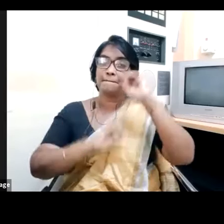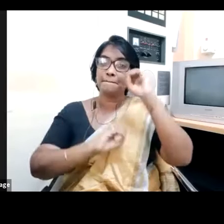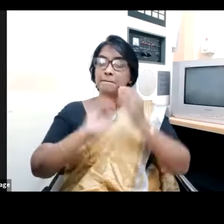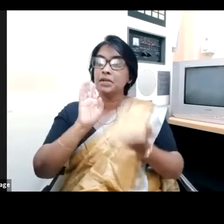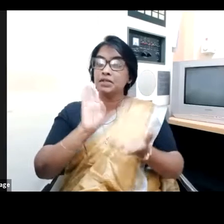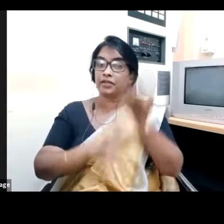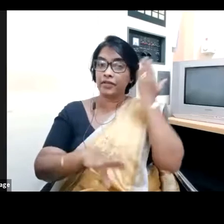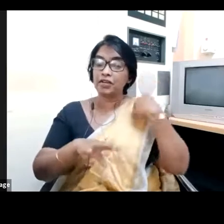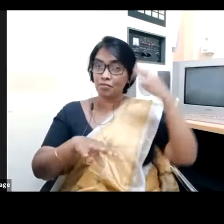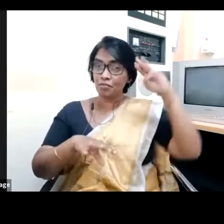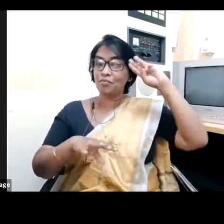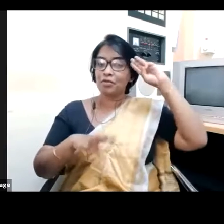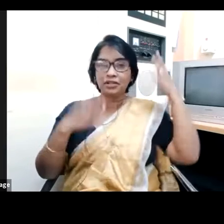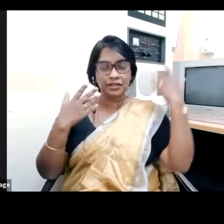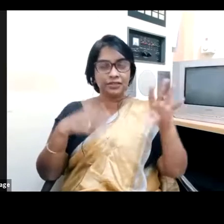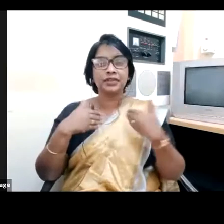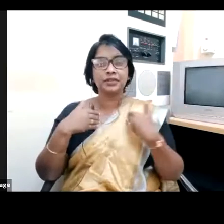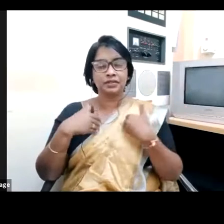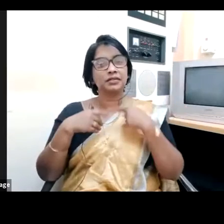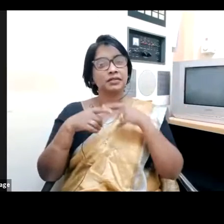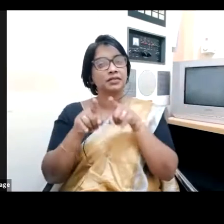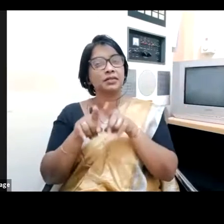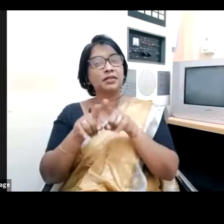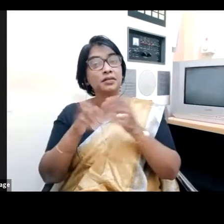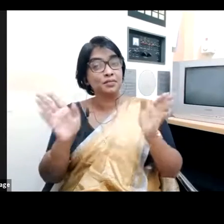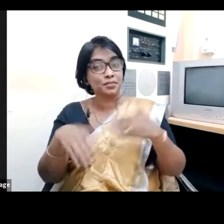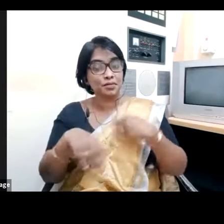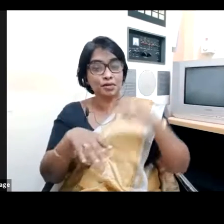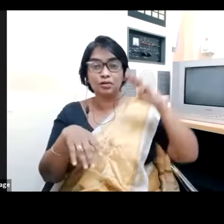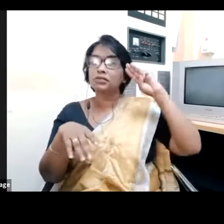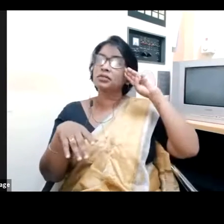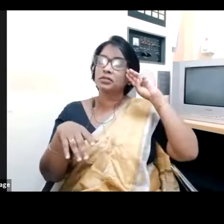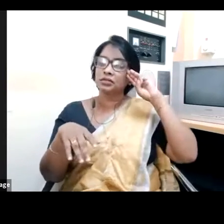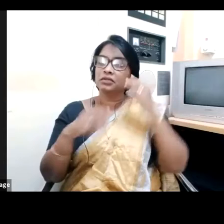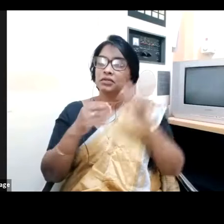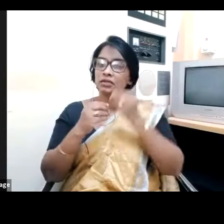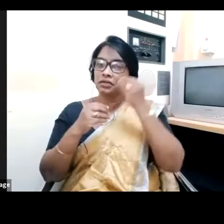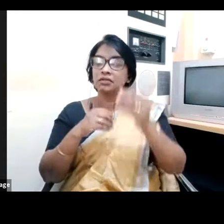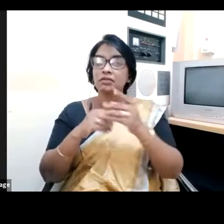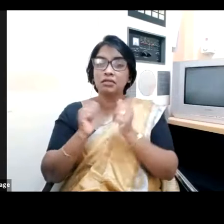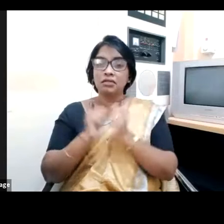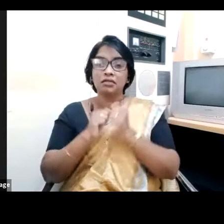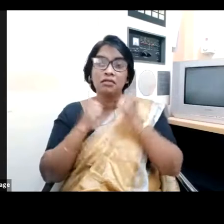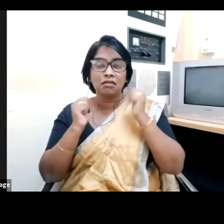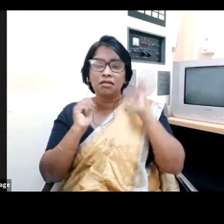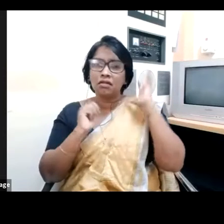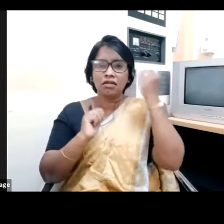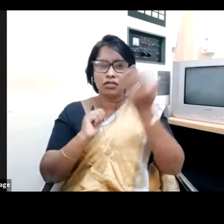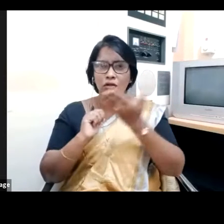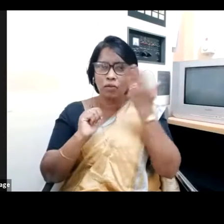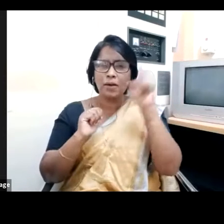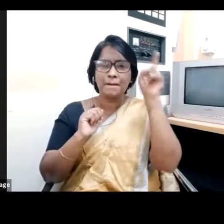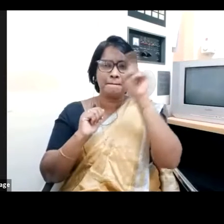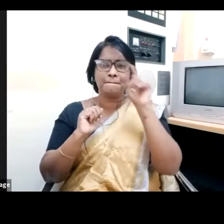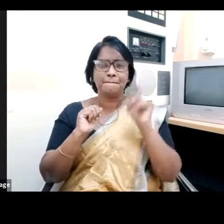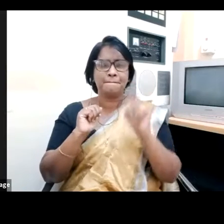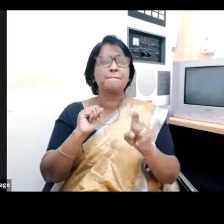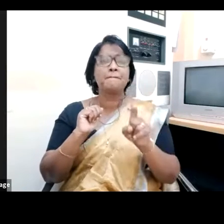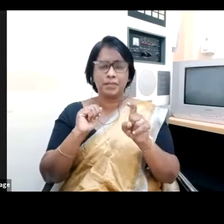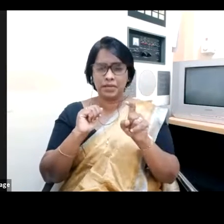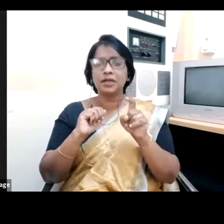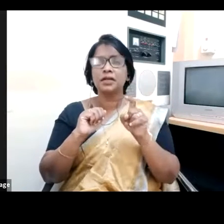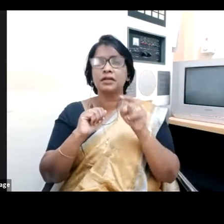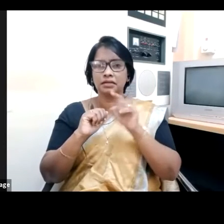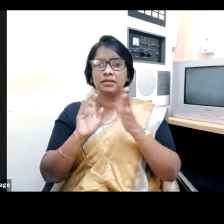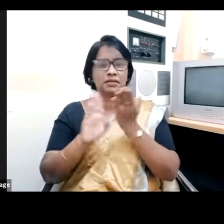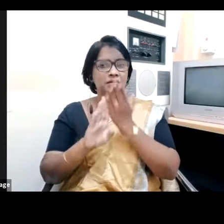pledges to make, but how we do it is the next question. Now, the previous forest sector master plan,